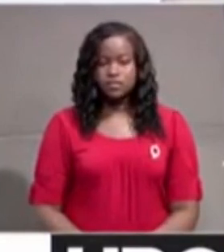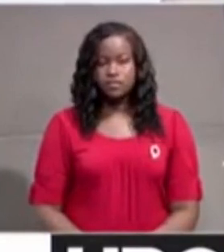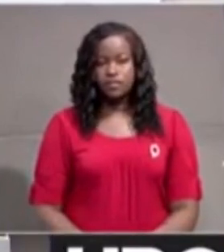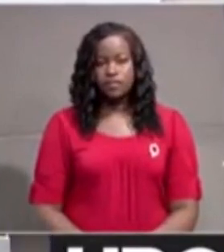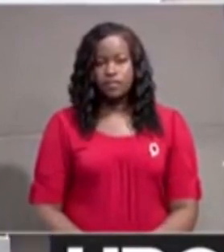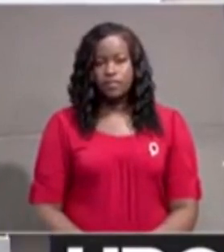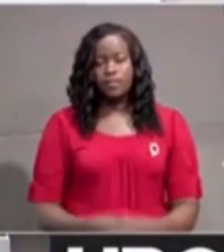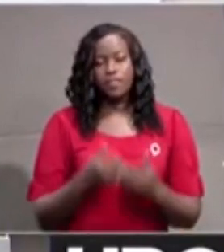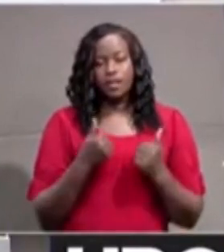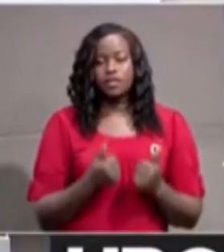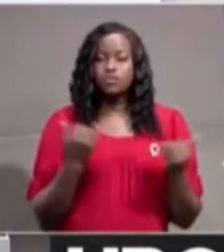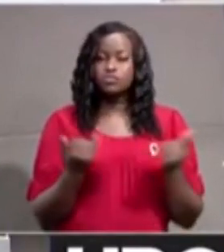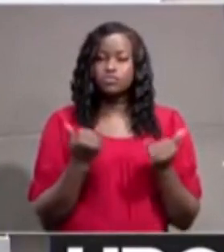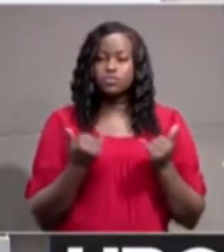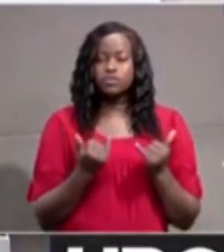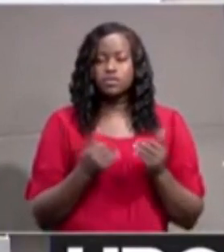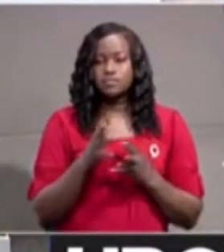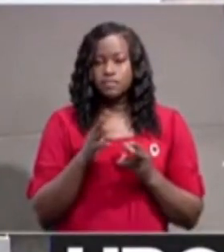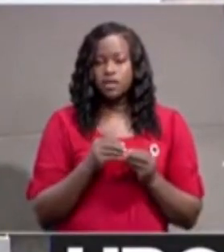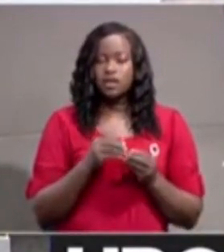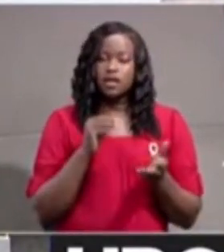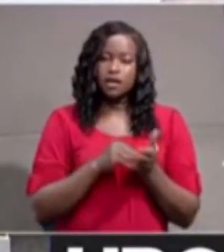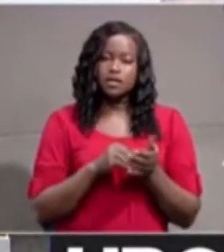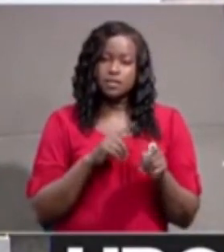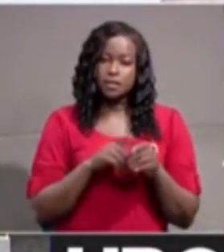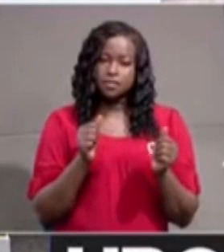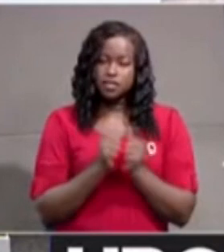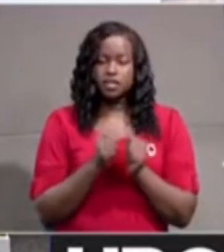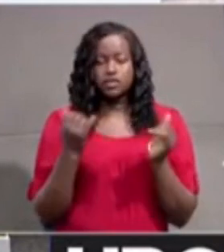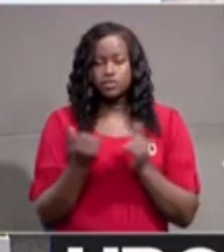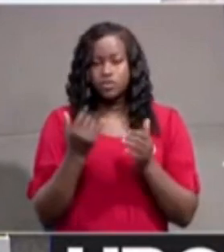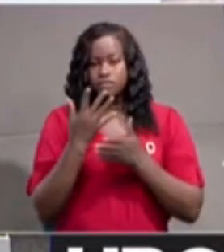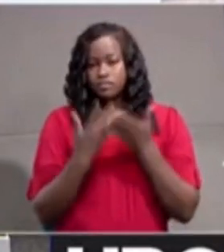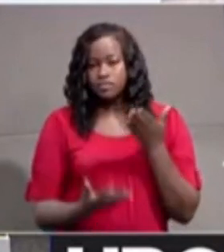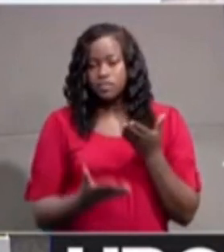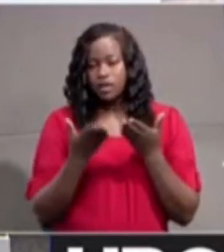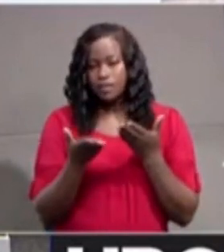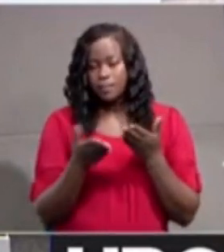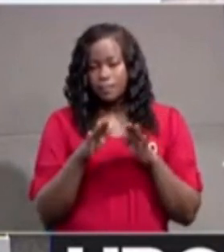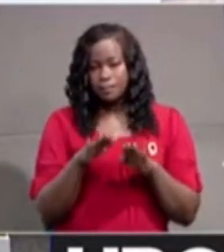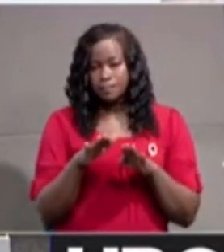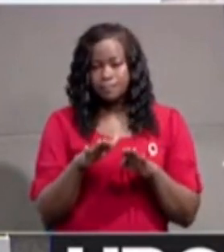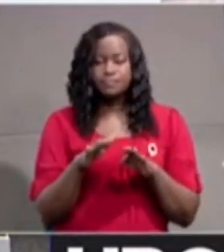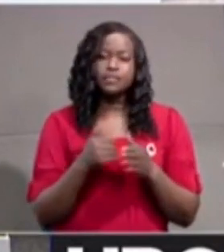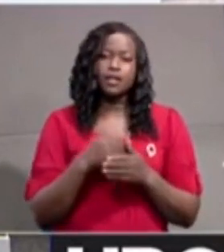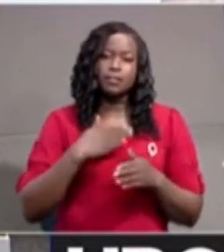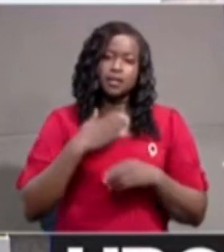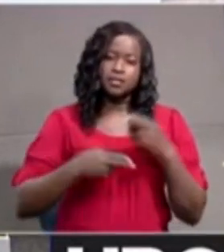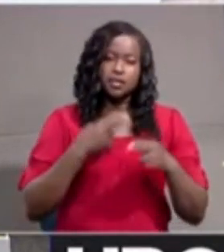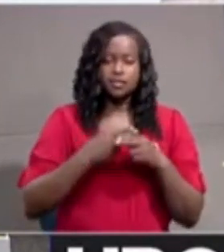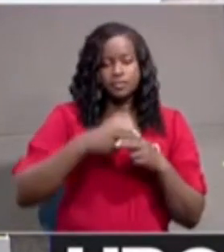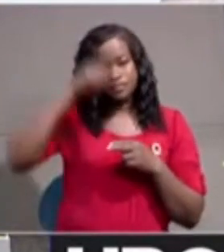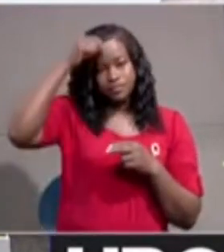Well, UBC News tonight has come to an end, but do join us at 10 o'clock for our second edition with more stories. I'm